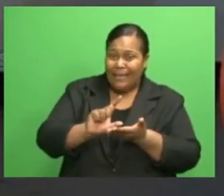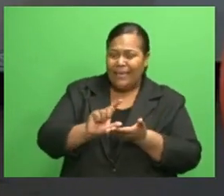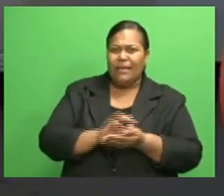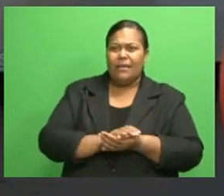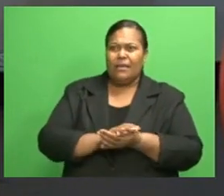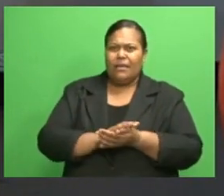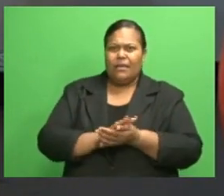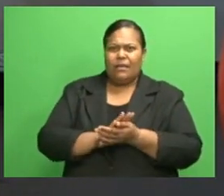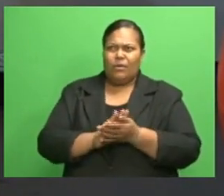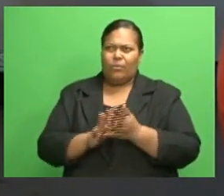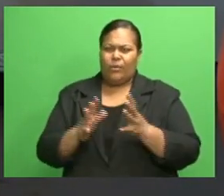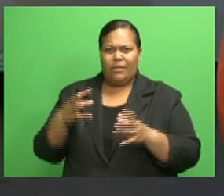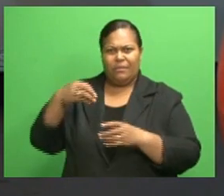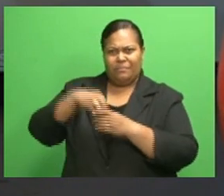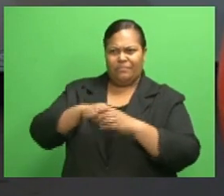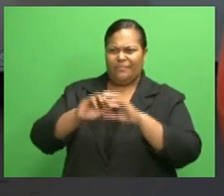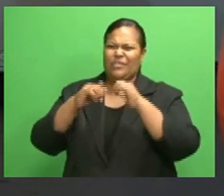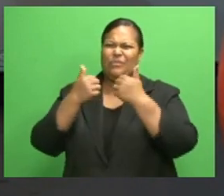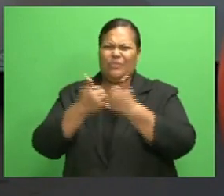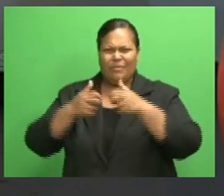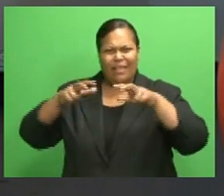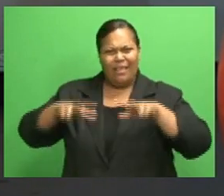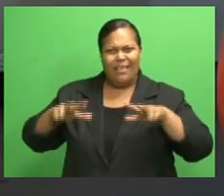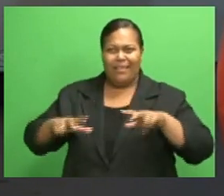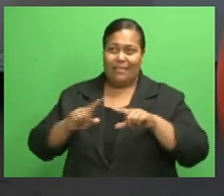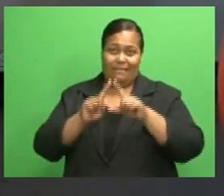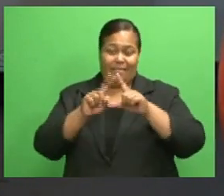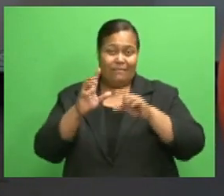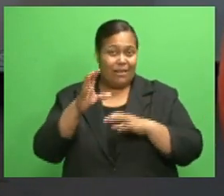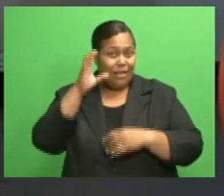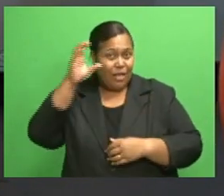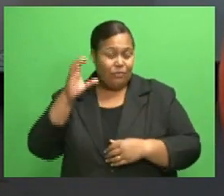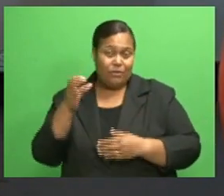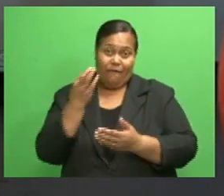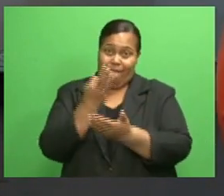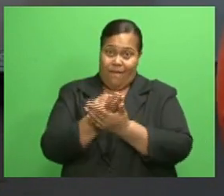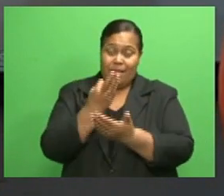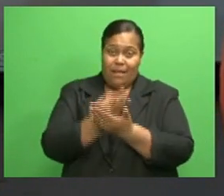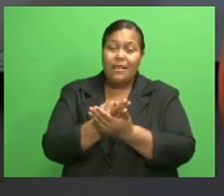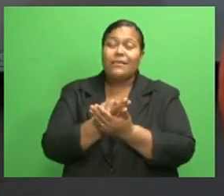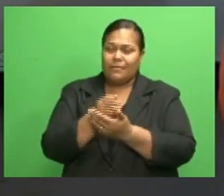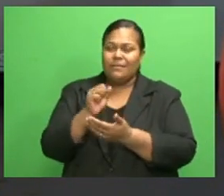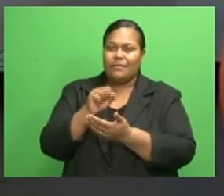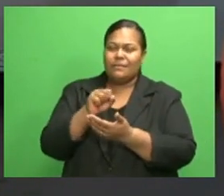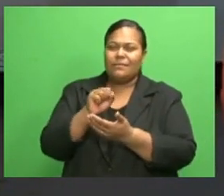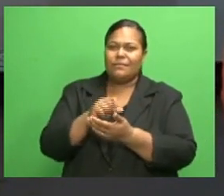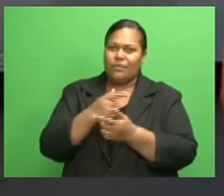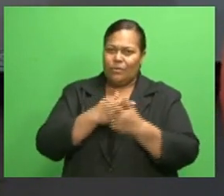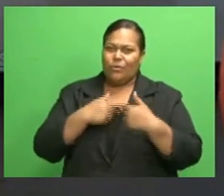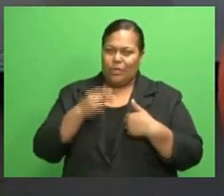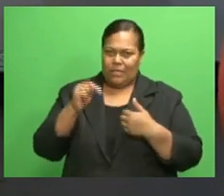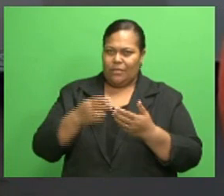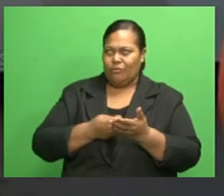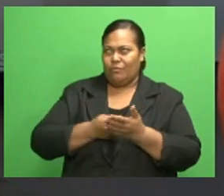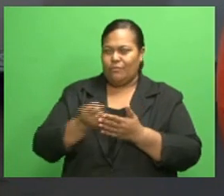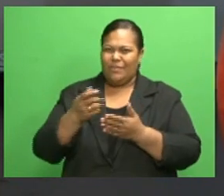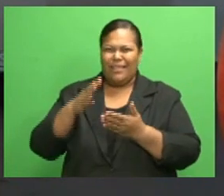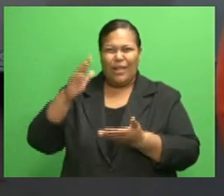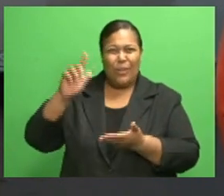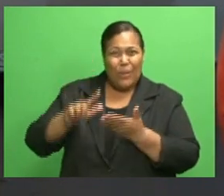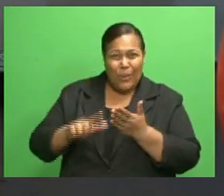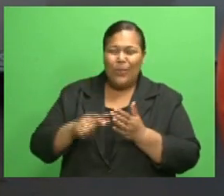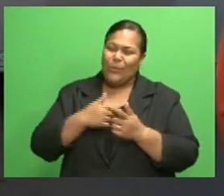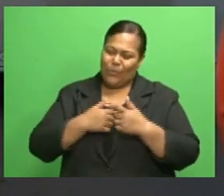multilateral institutions, the financing terms are extremely concessional, and so we get